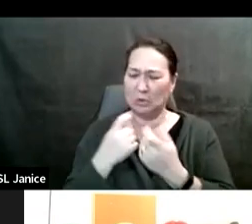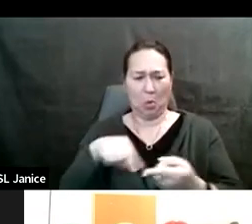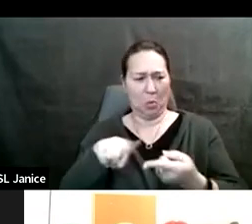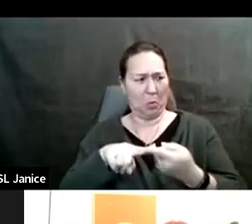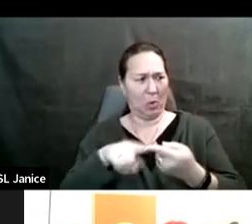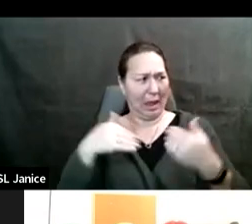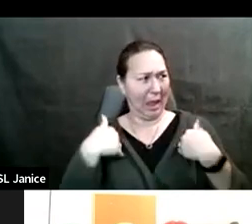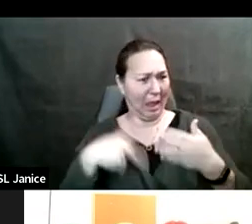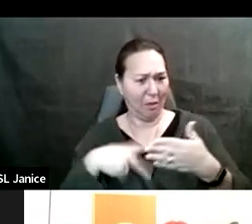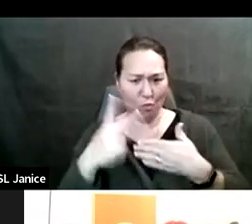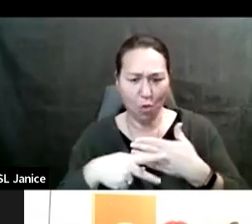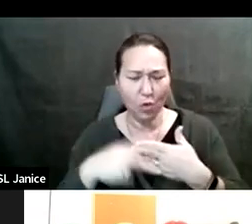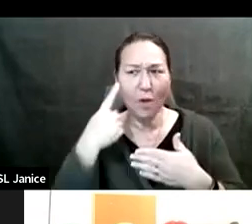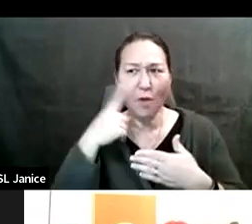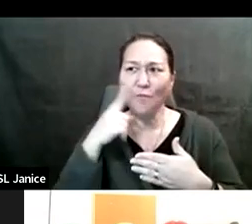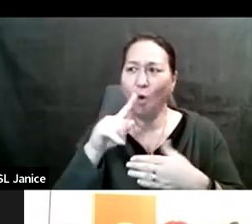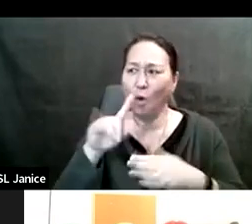with disabilities